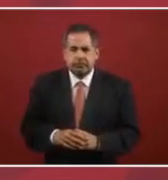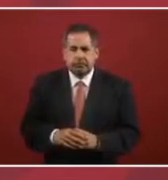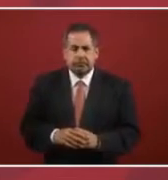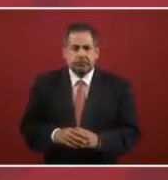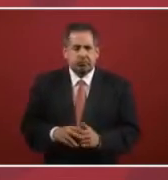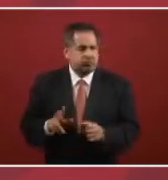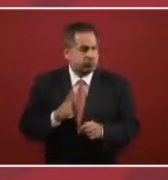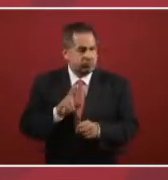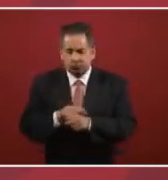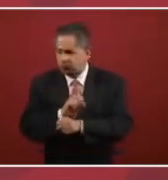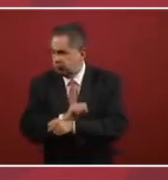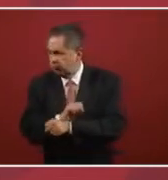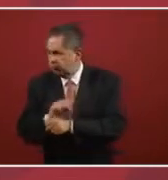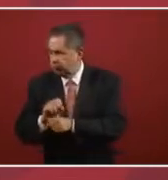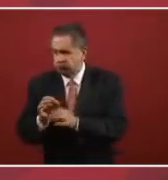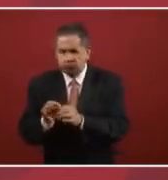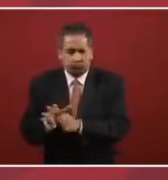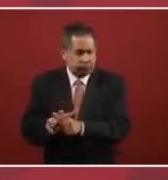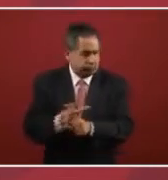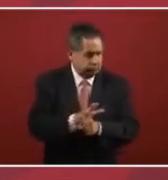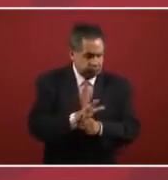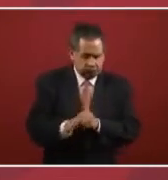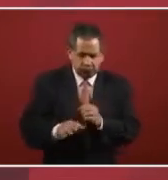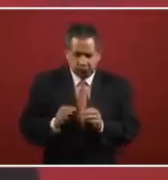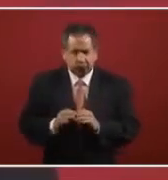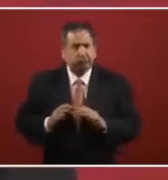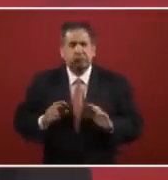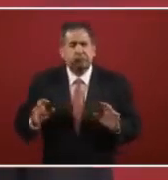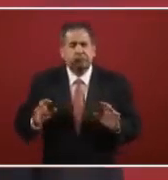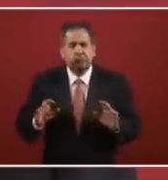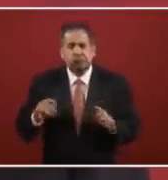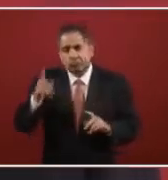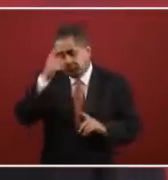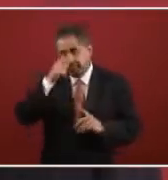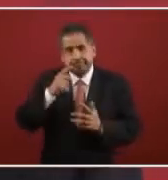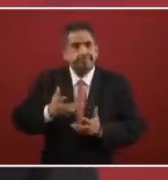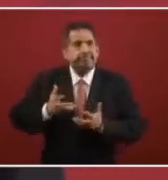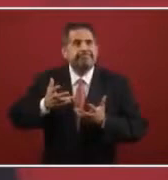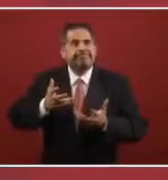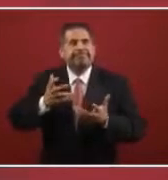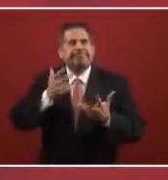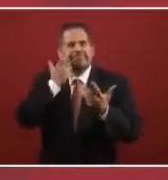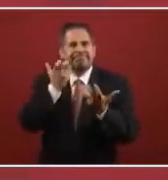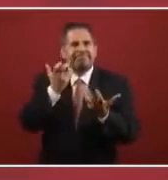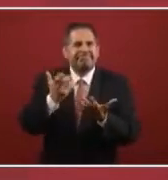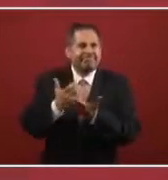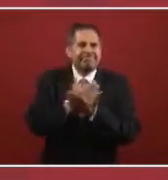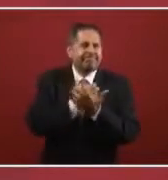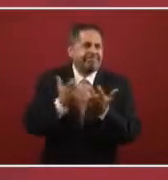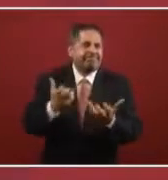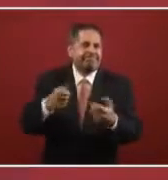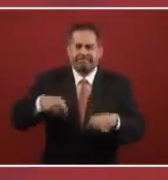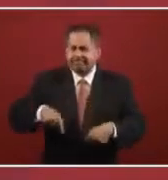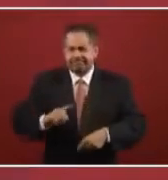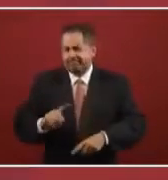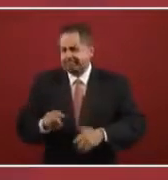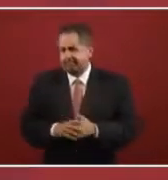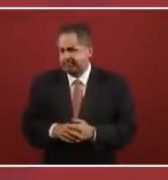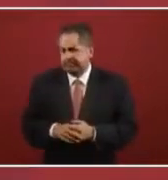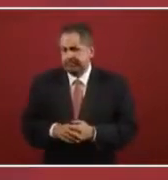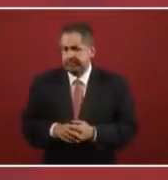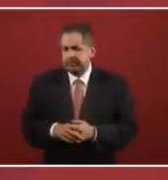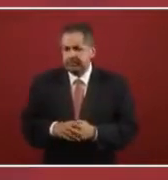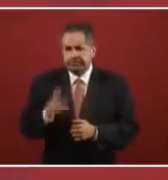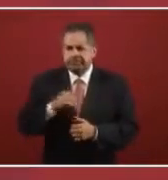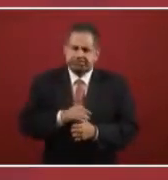básico, The basic things. pero no es para ambiciosos. But it's not for the ambitious ones. No es para decir,